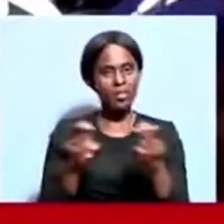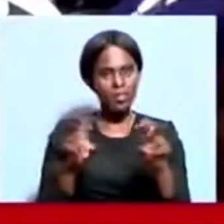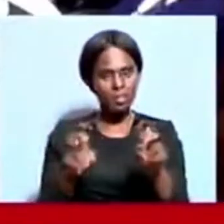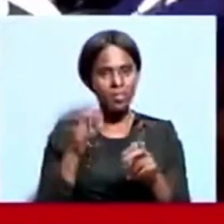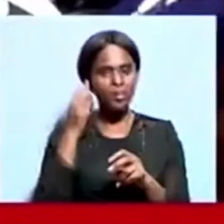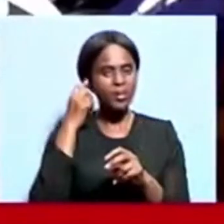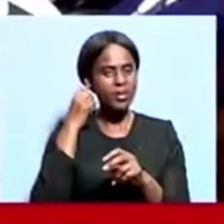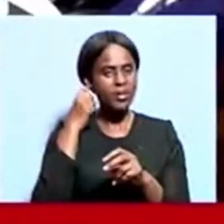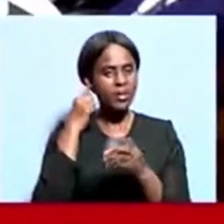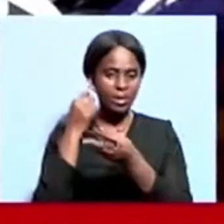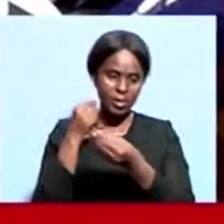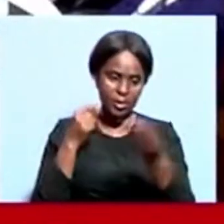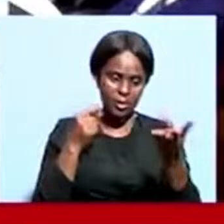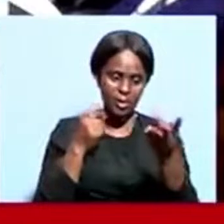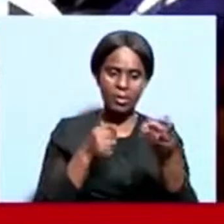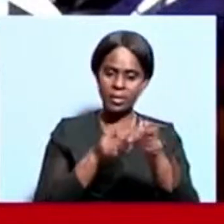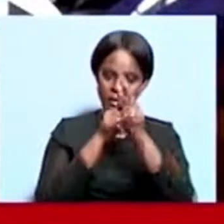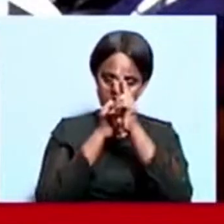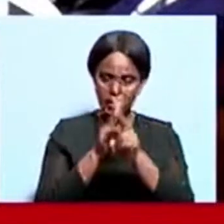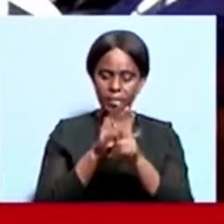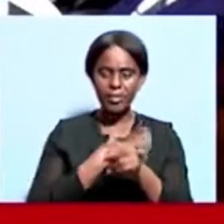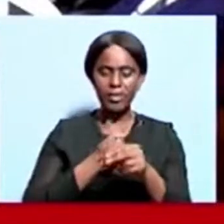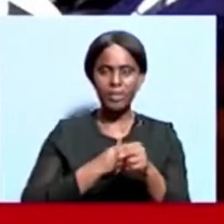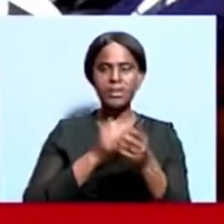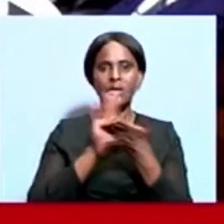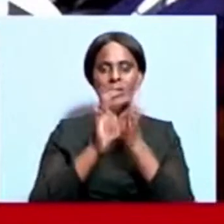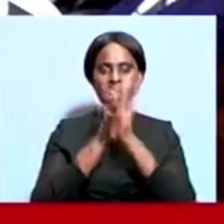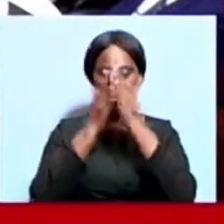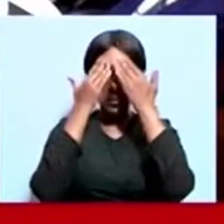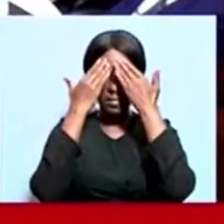to Honorable Nyambosa. I realized so.